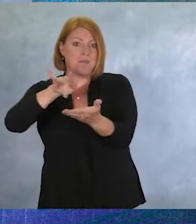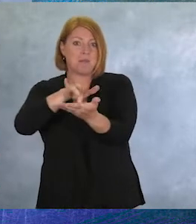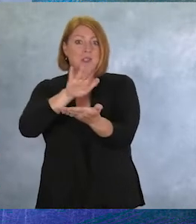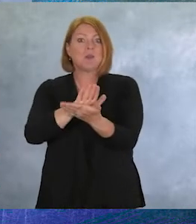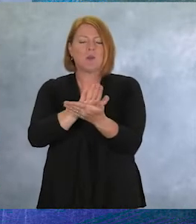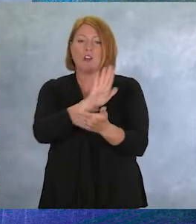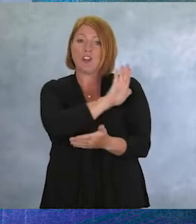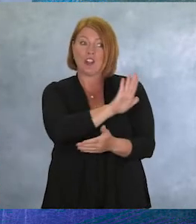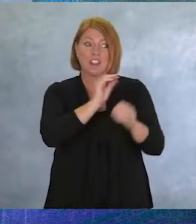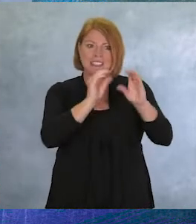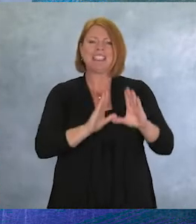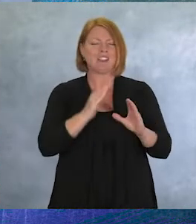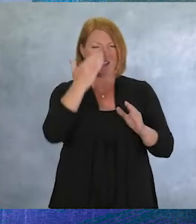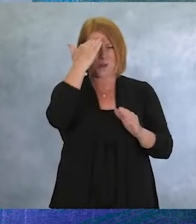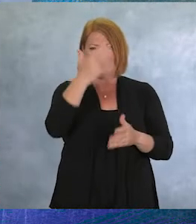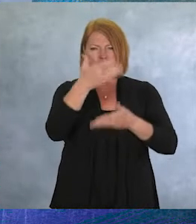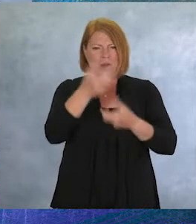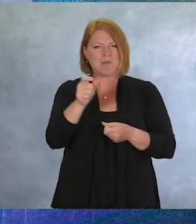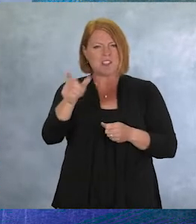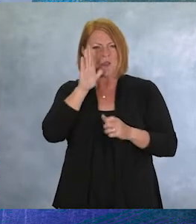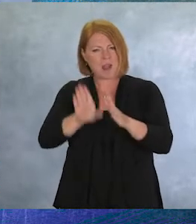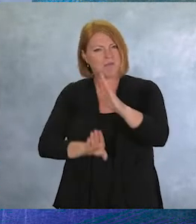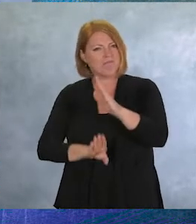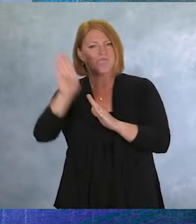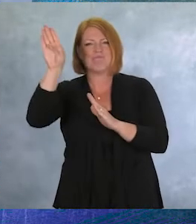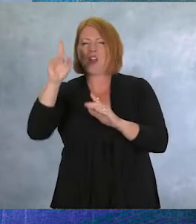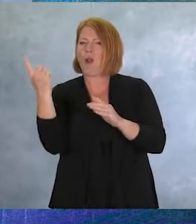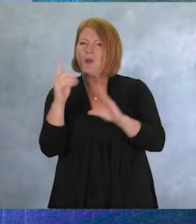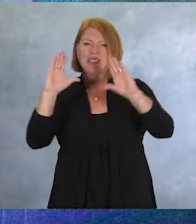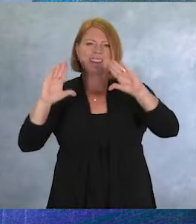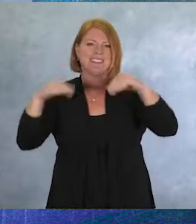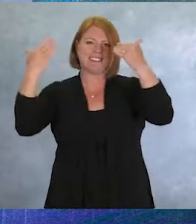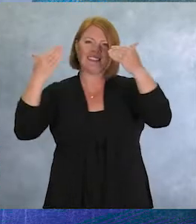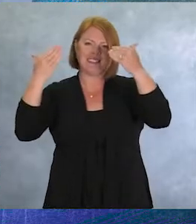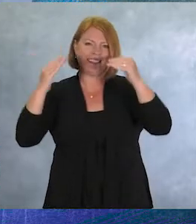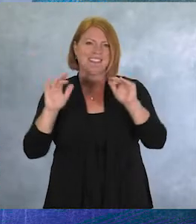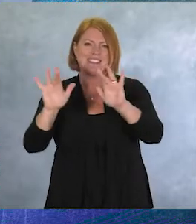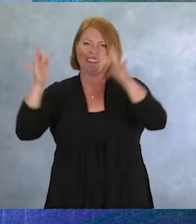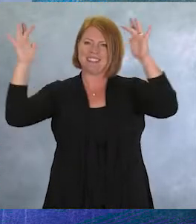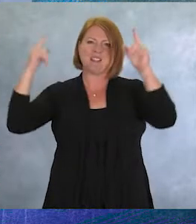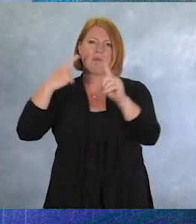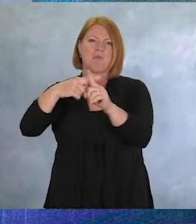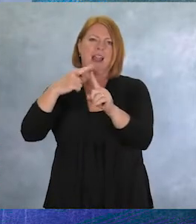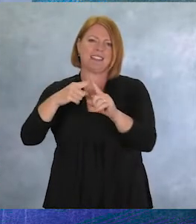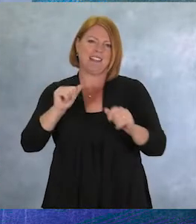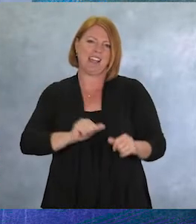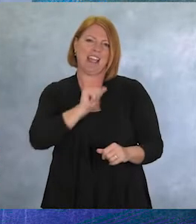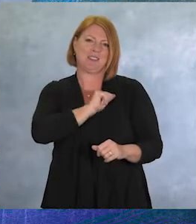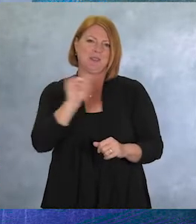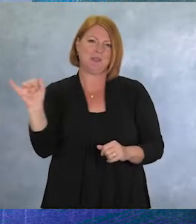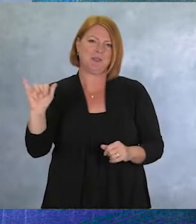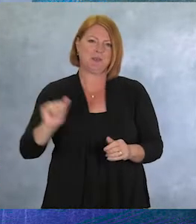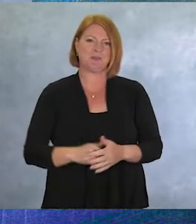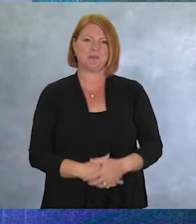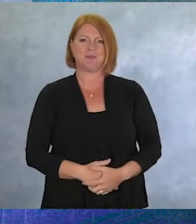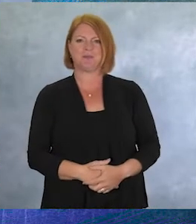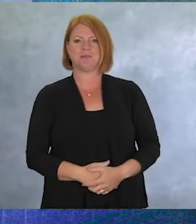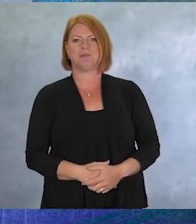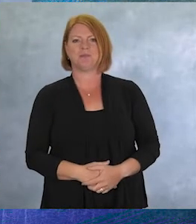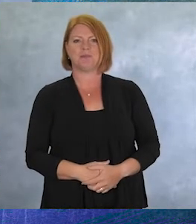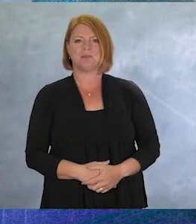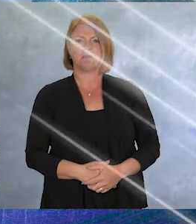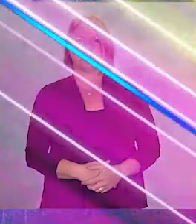soon, and her teachers are confident that she will shine there with her bright smile and consistent positive attitude.